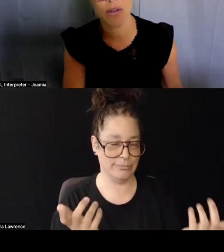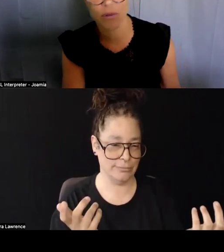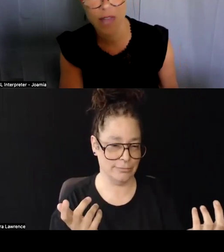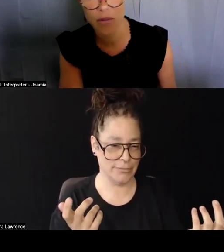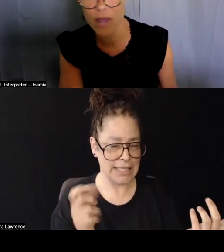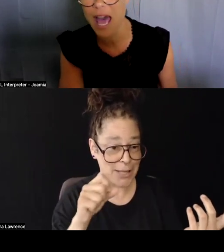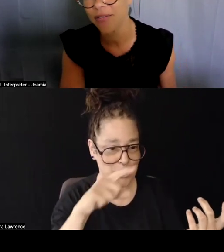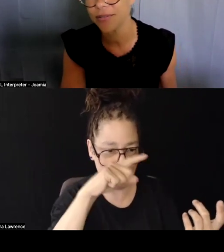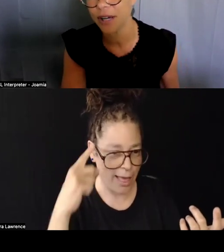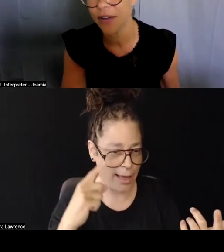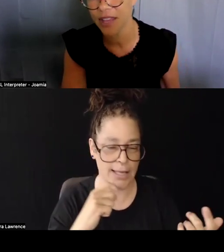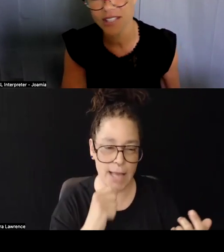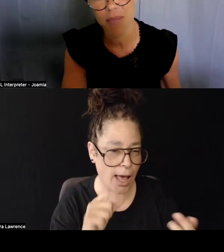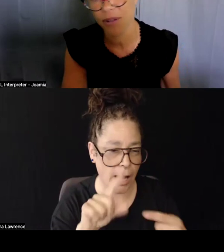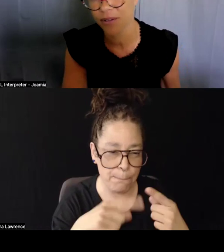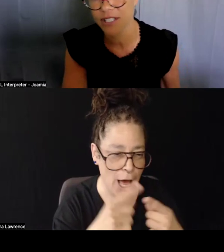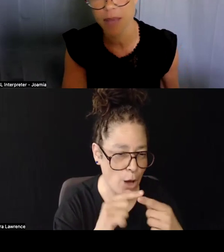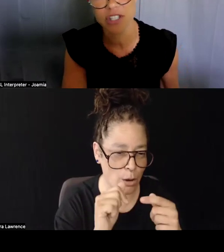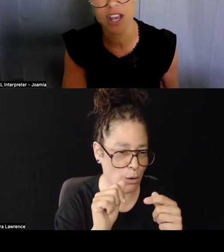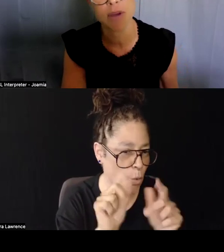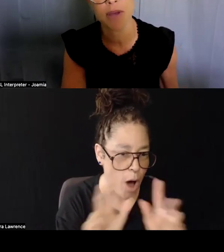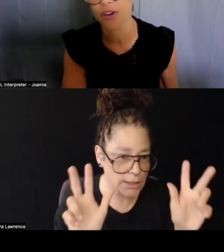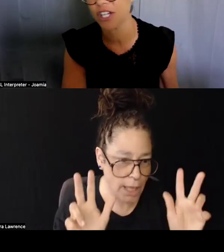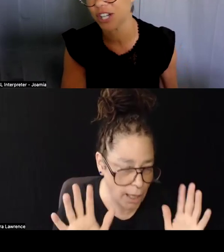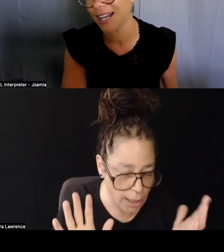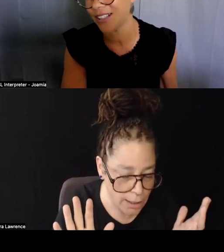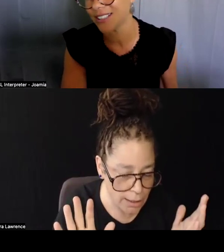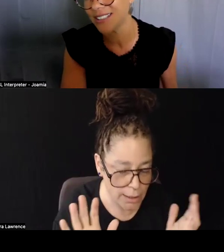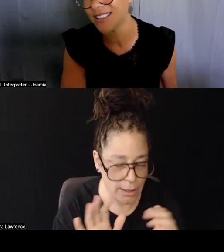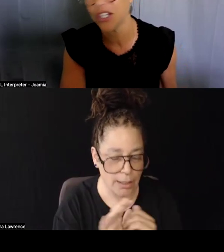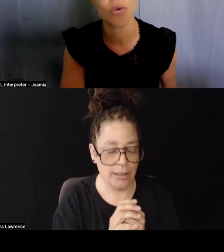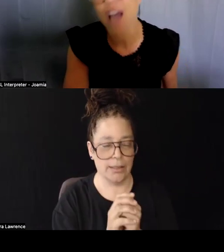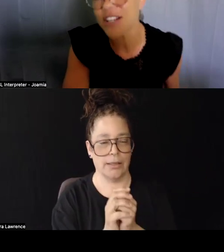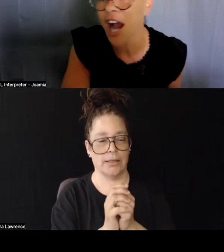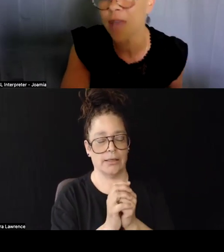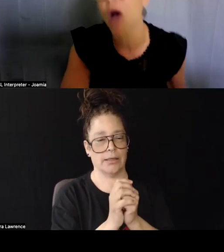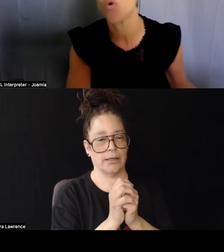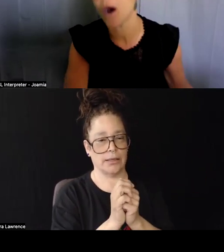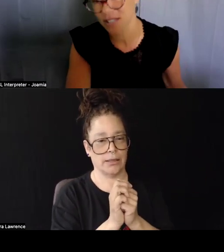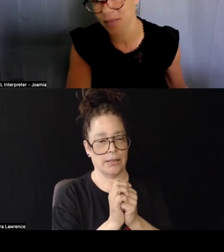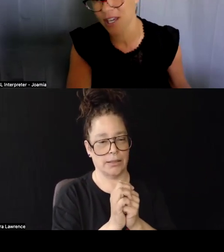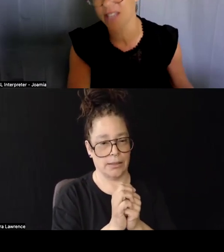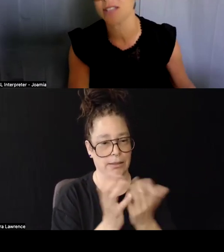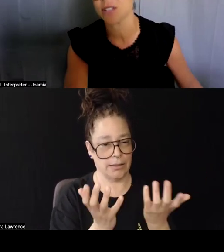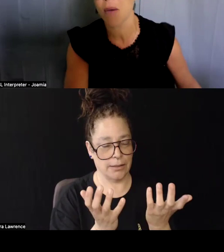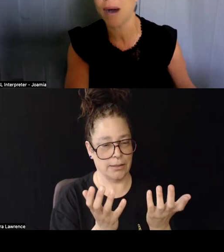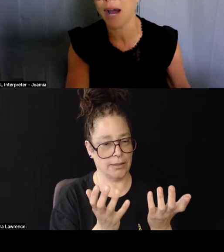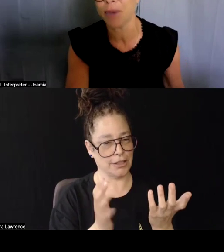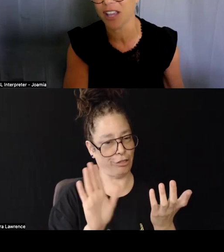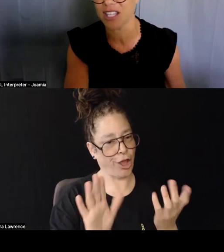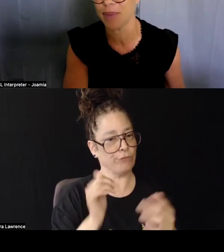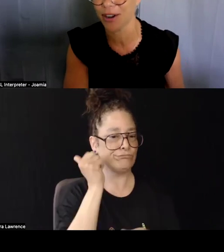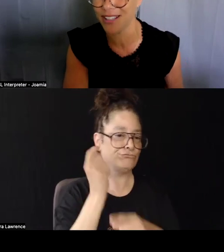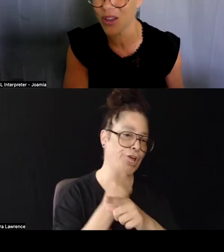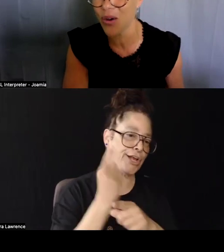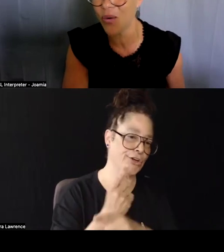Maybe like we have on the example, this image of a mother and a child. We're not talking about Kwanzaa because it's